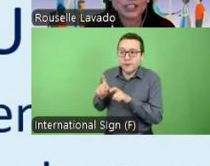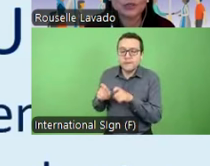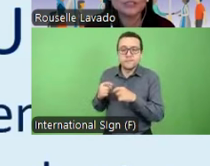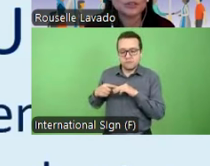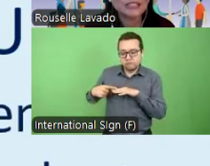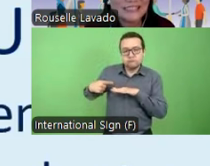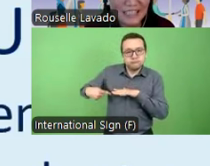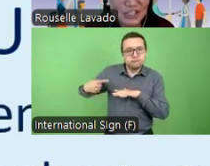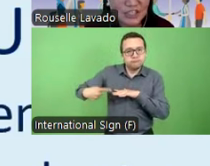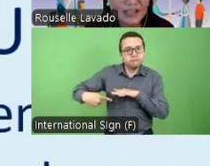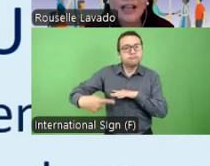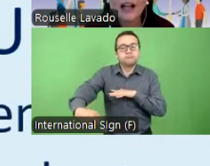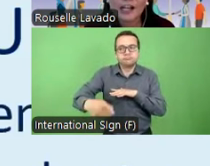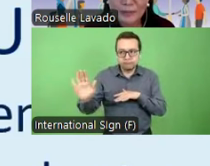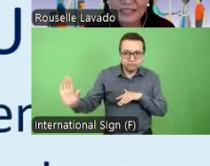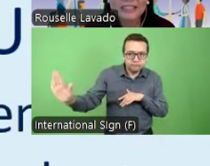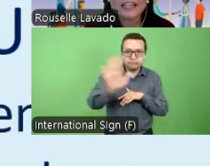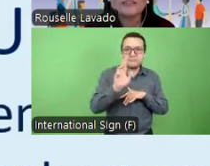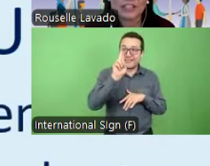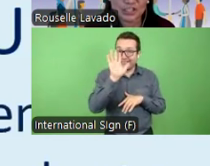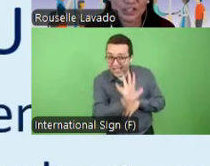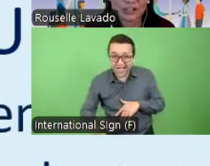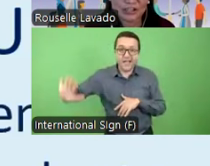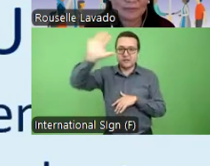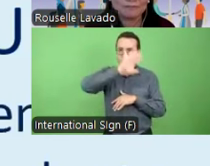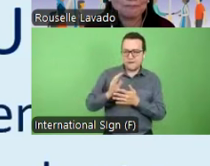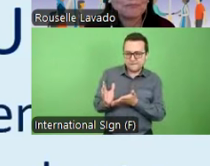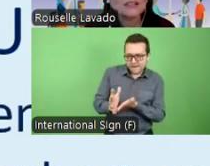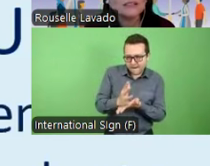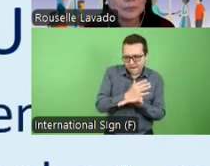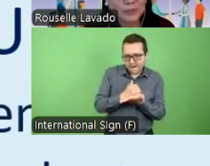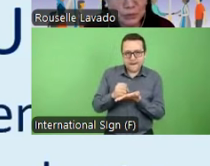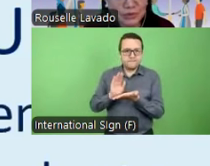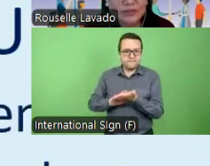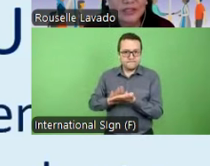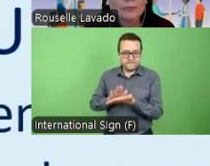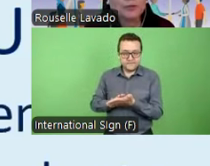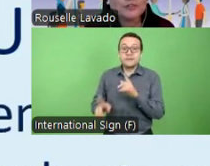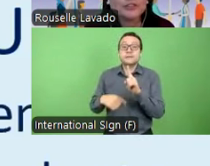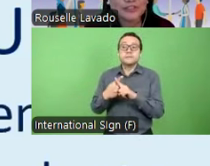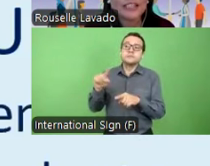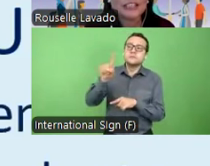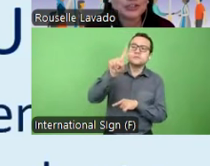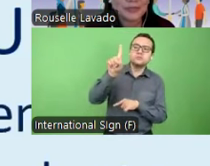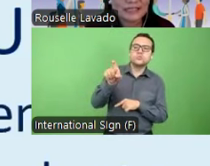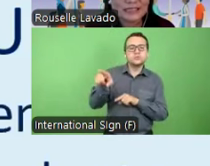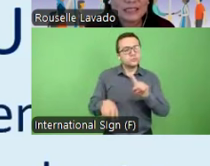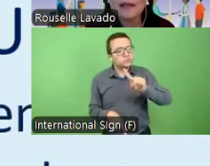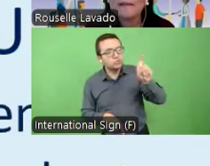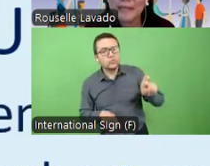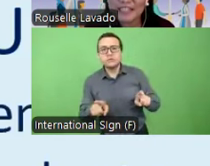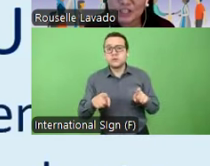coverage, including utilization, unmet need, and financial hardship. Number 2, improve survey